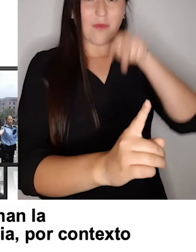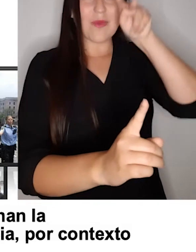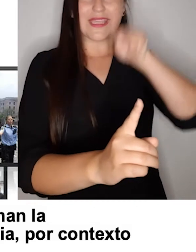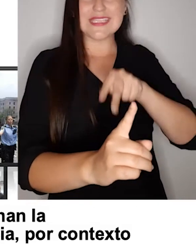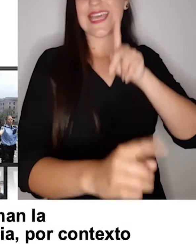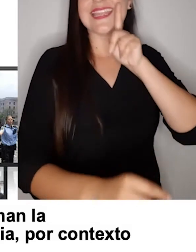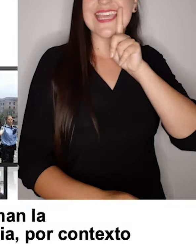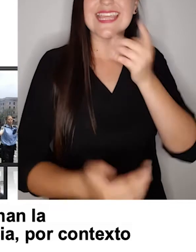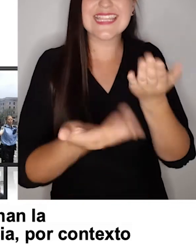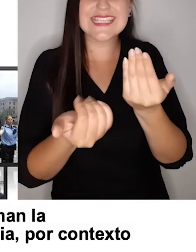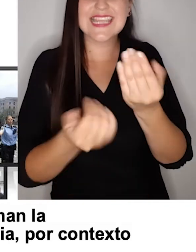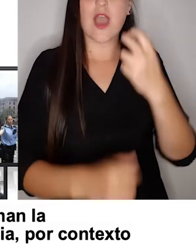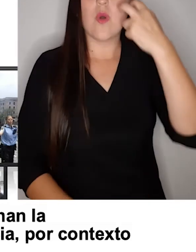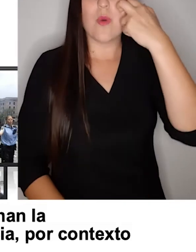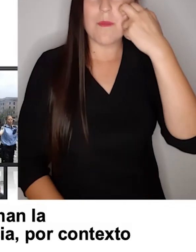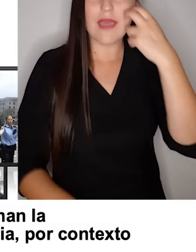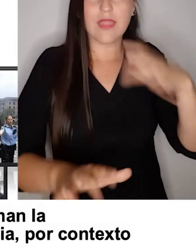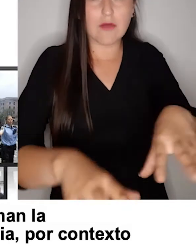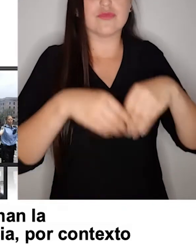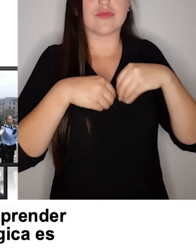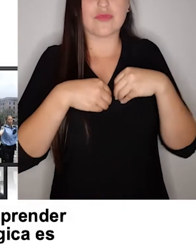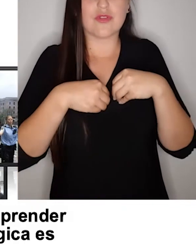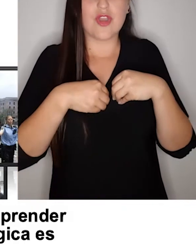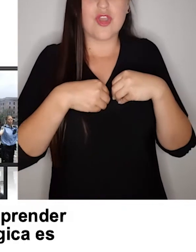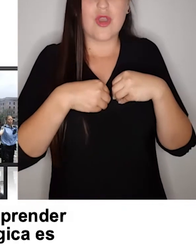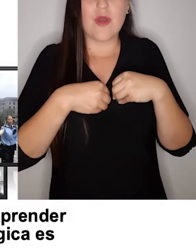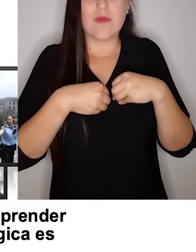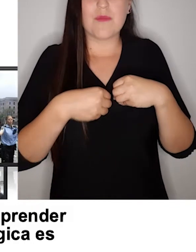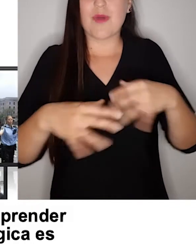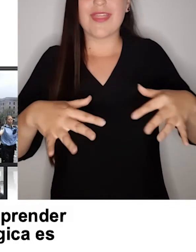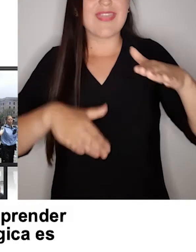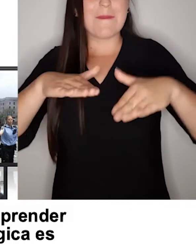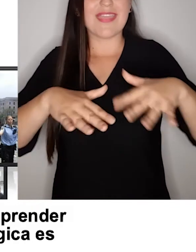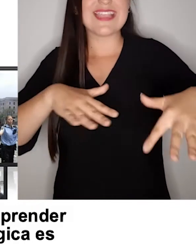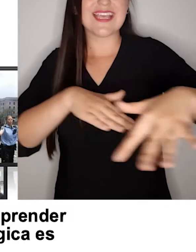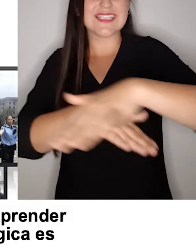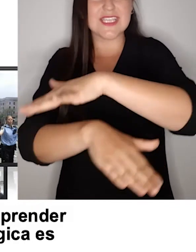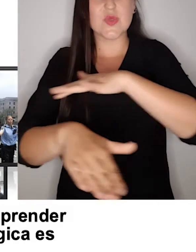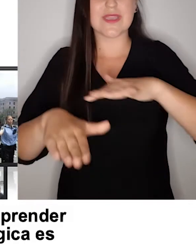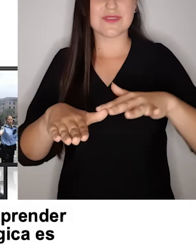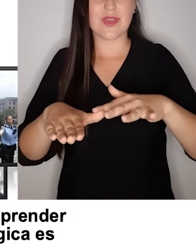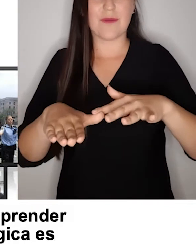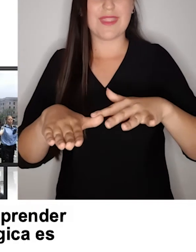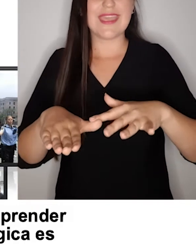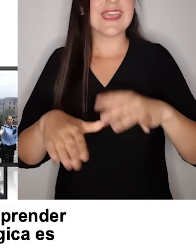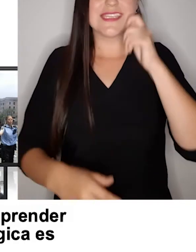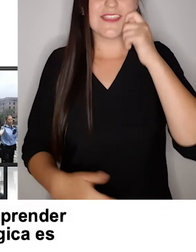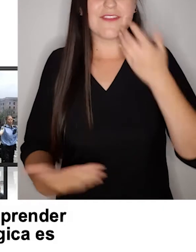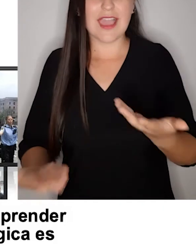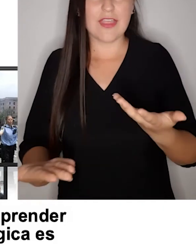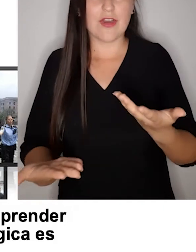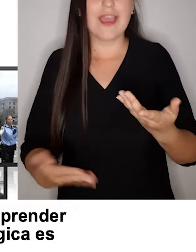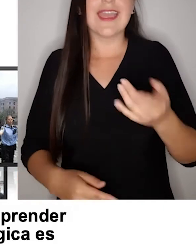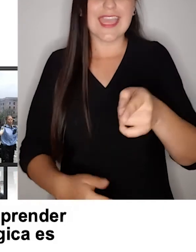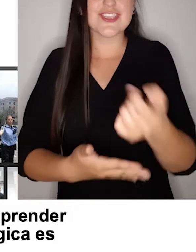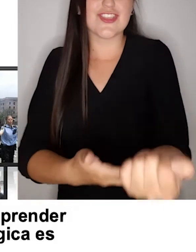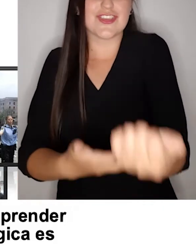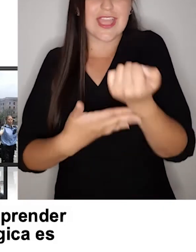and belonging, for context and meaning that helps us understand the world.